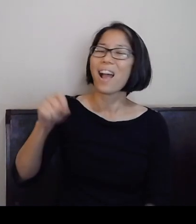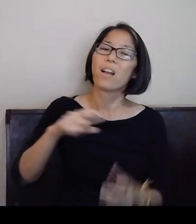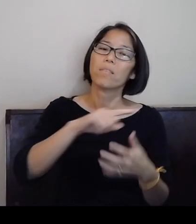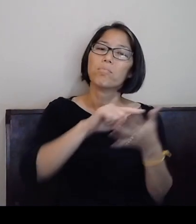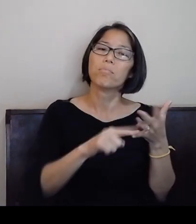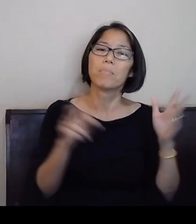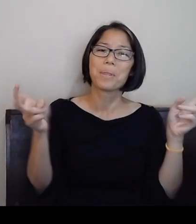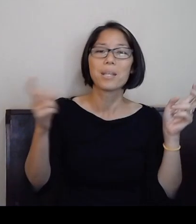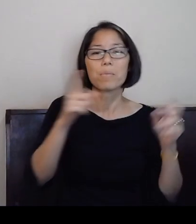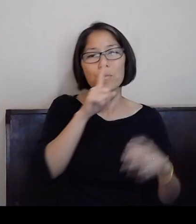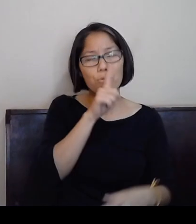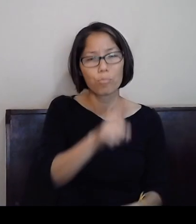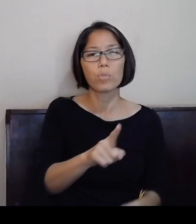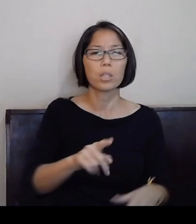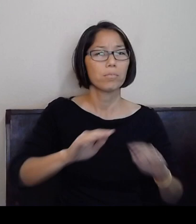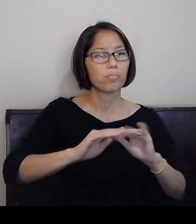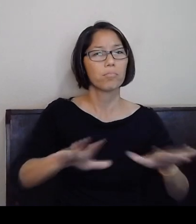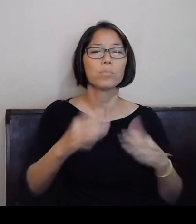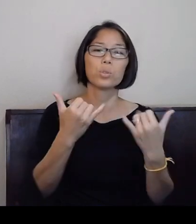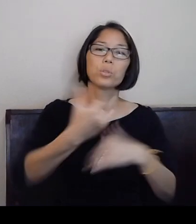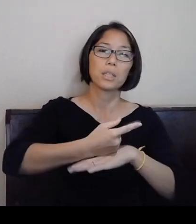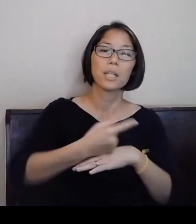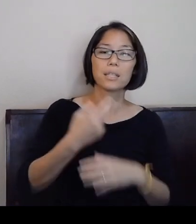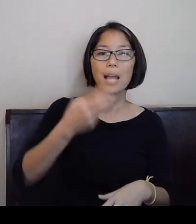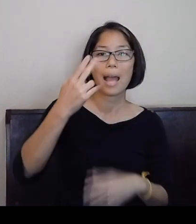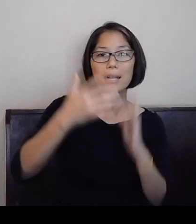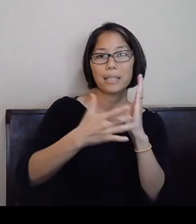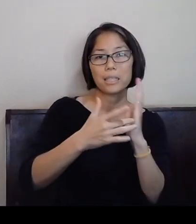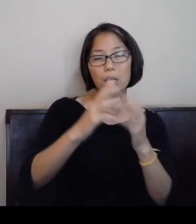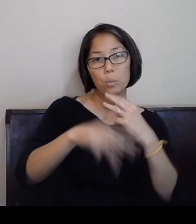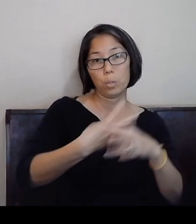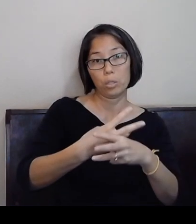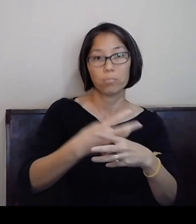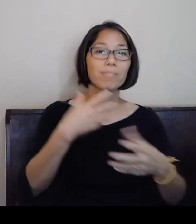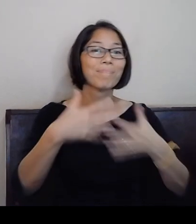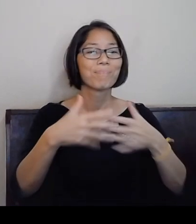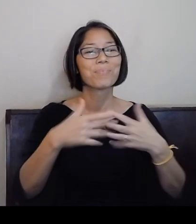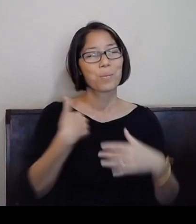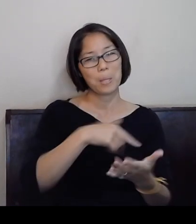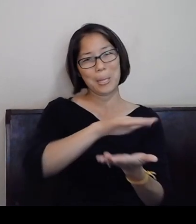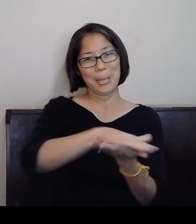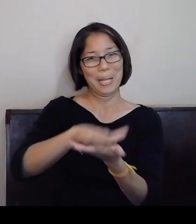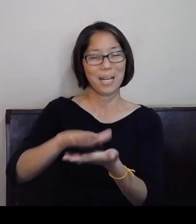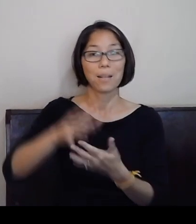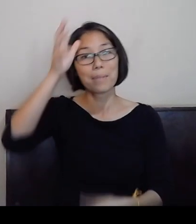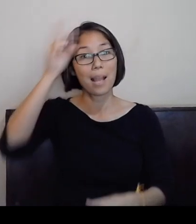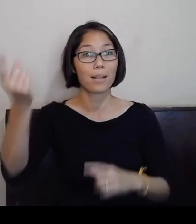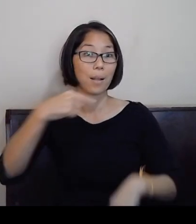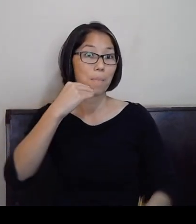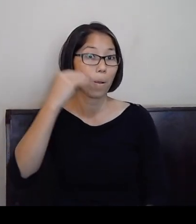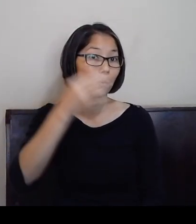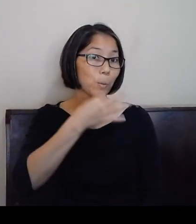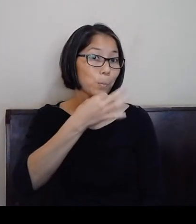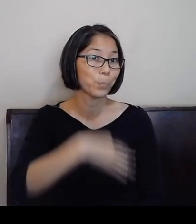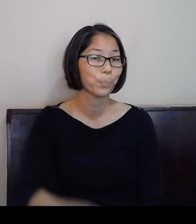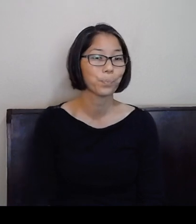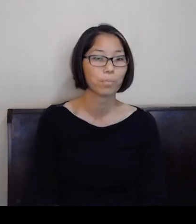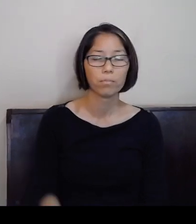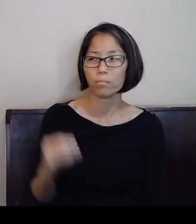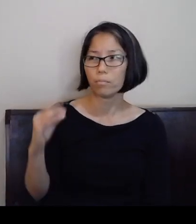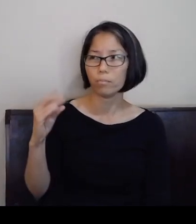Yeah, those themes really resonate in today's high-tech world. Anyway, let's get this place cleaned up. Dad's gonna be home soon.